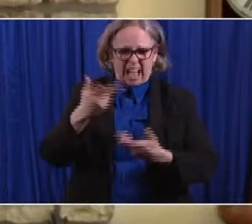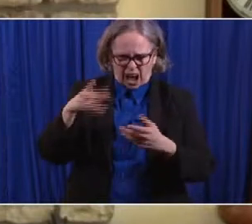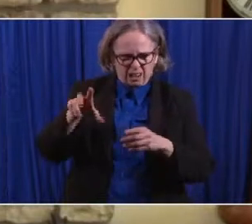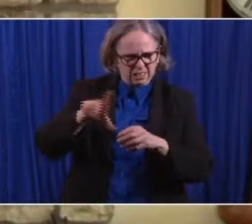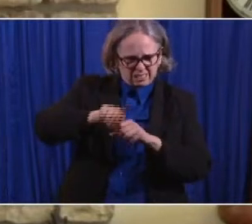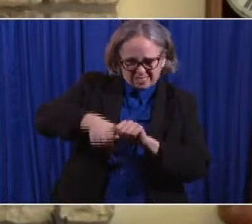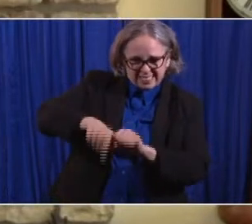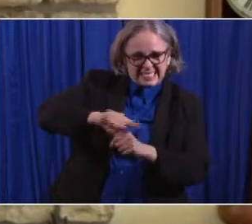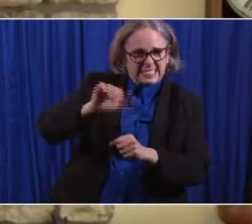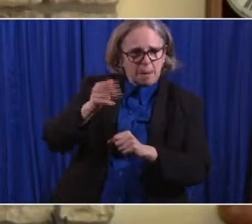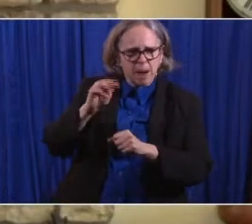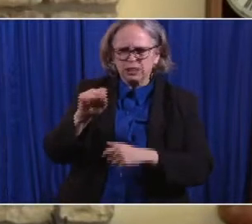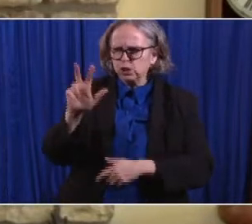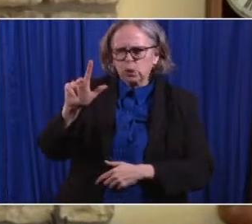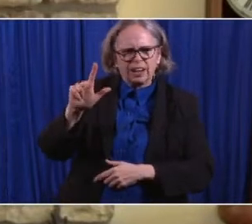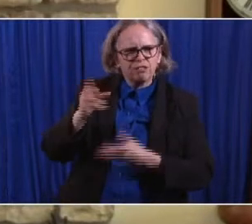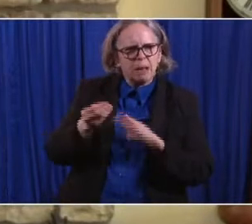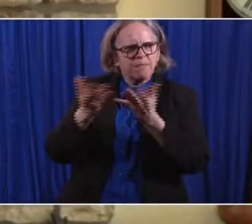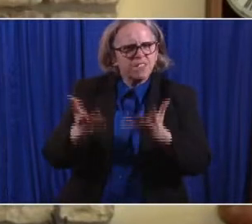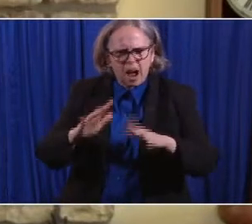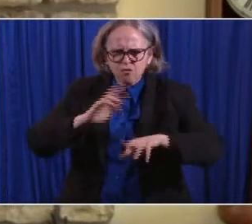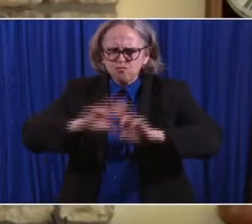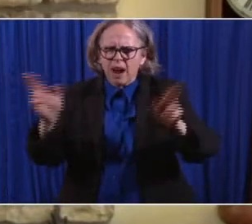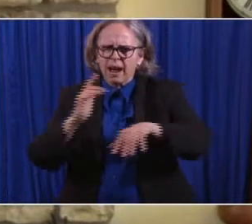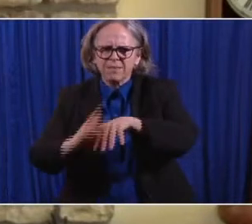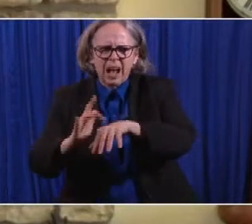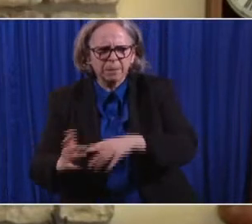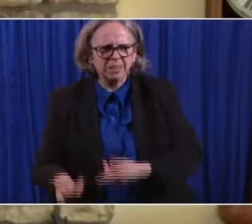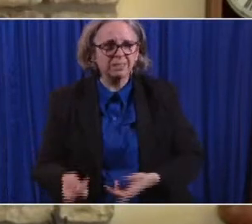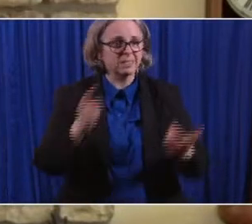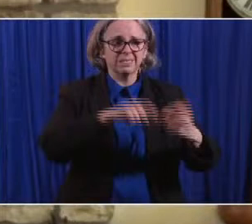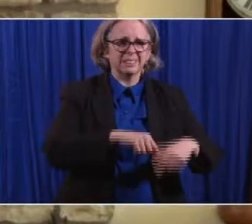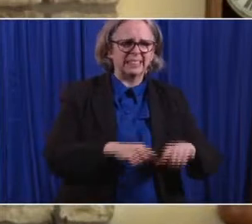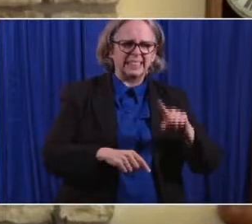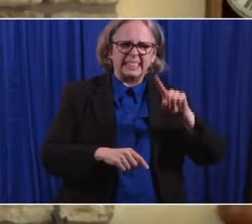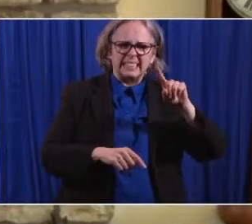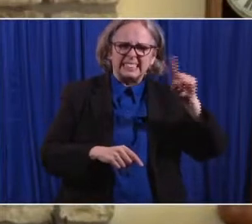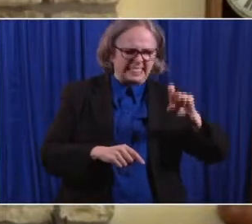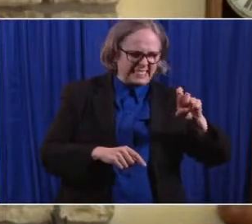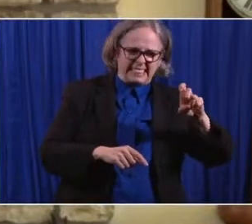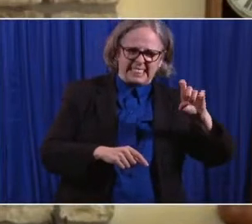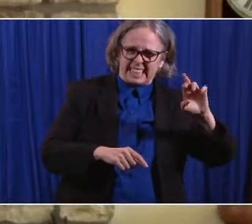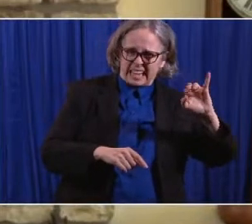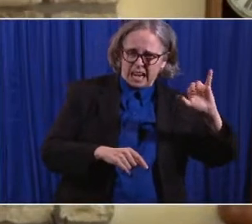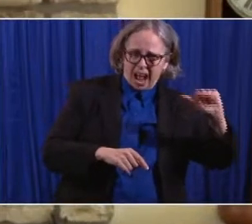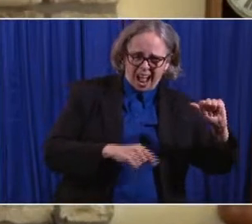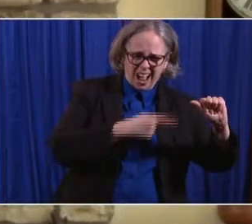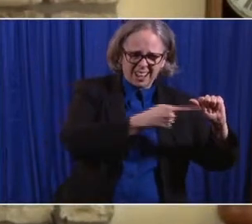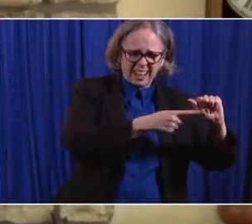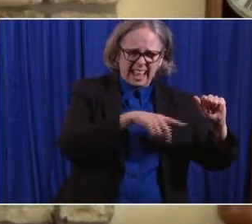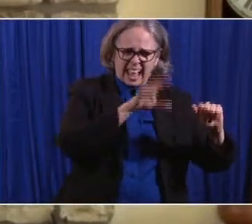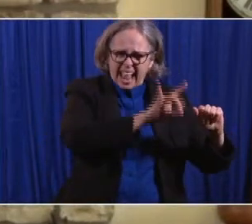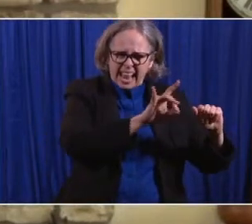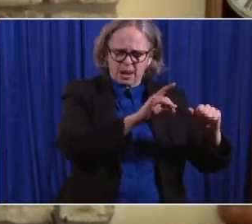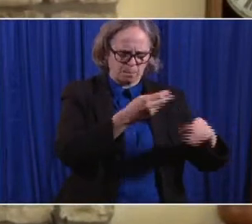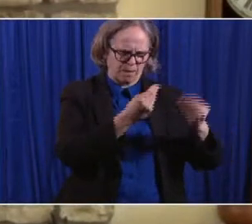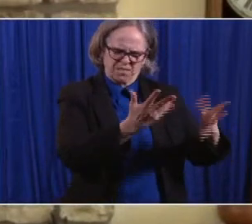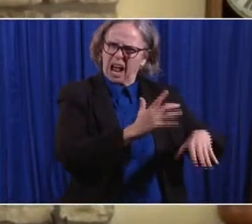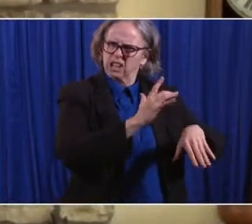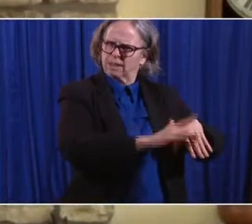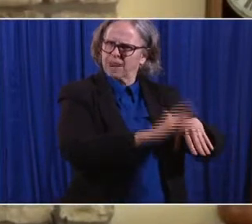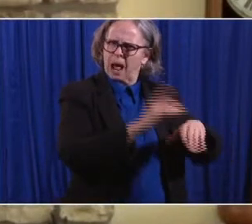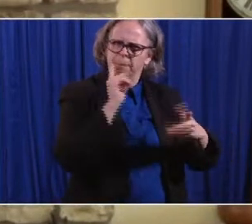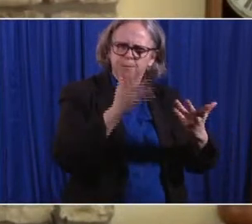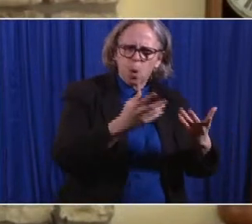available. Xenia, Ohio, we found 8 providers within 10 miles who had vaccine in stock. Lancaster, 4